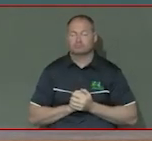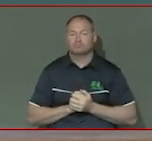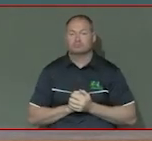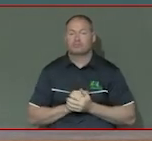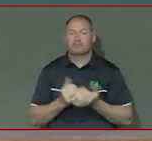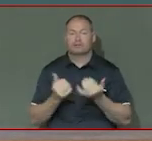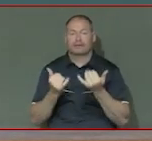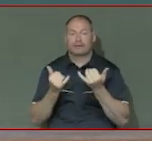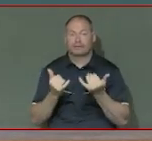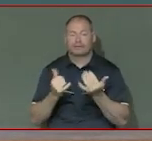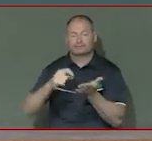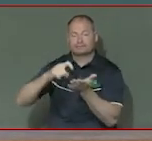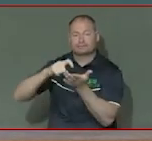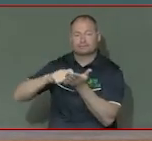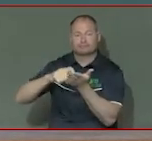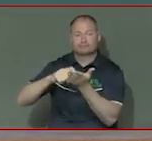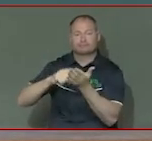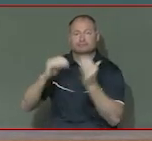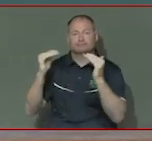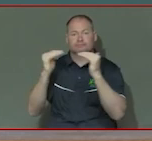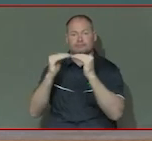ratio.